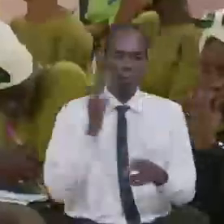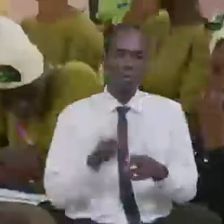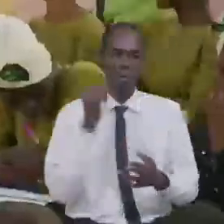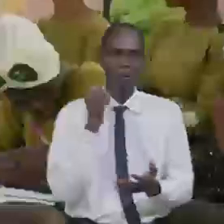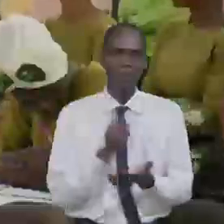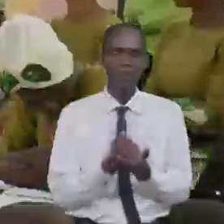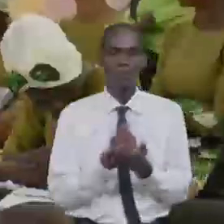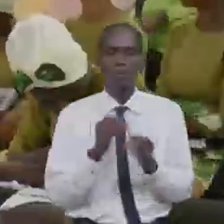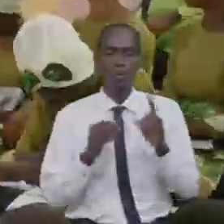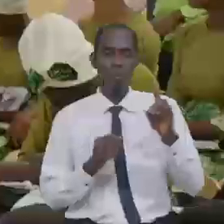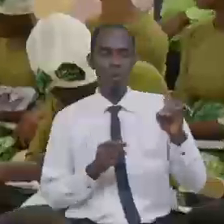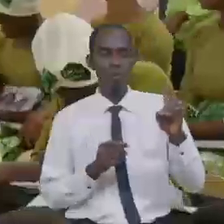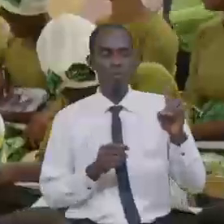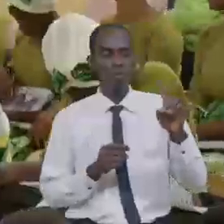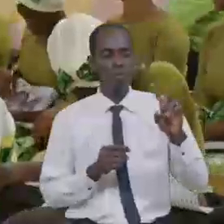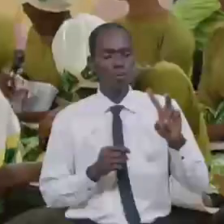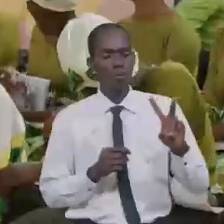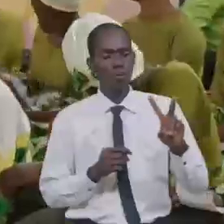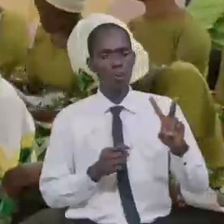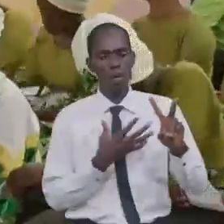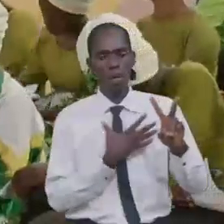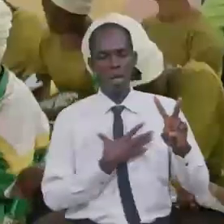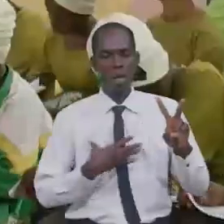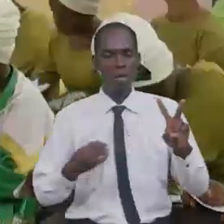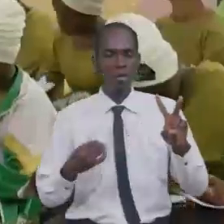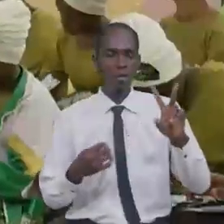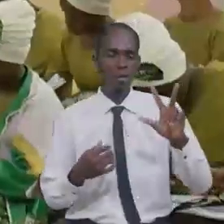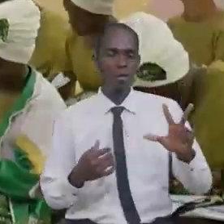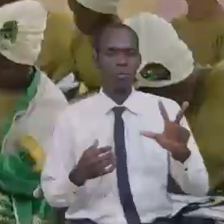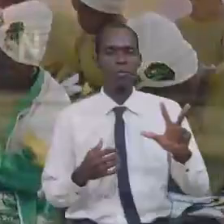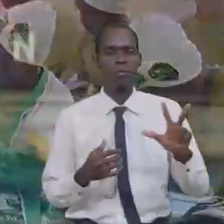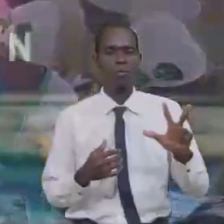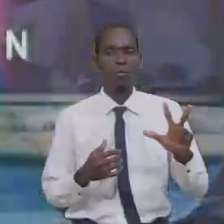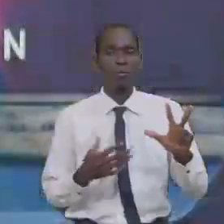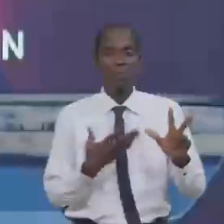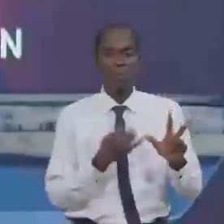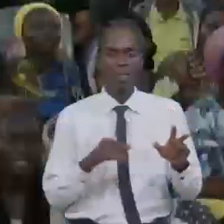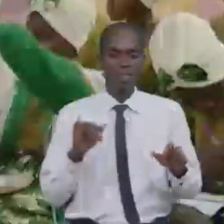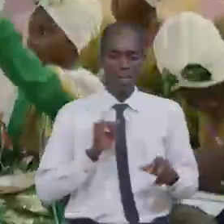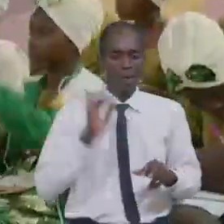One, two, and three, and I will get there.